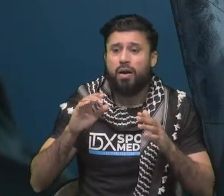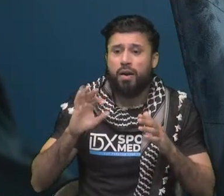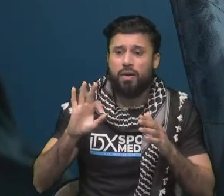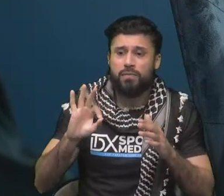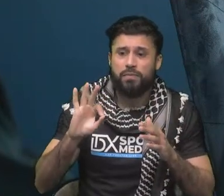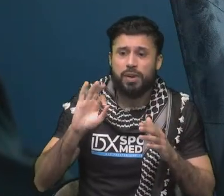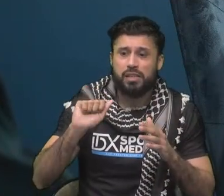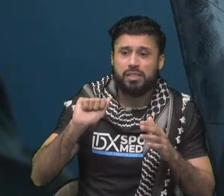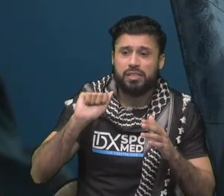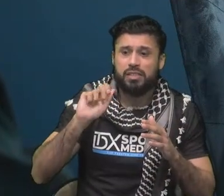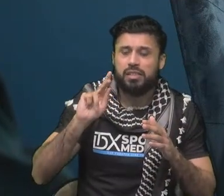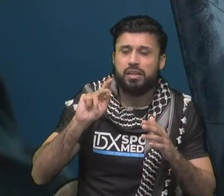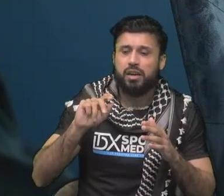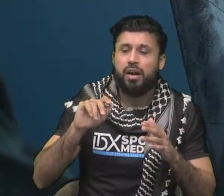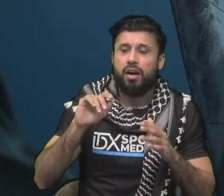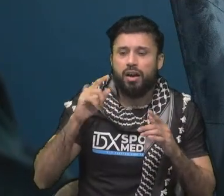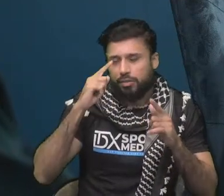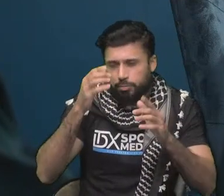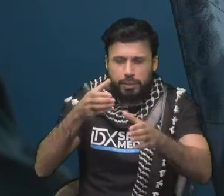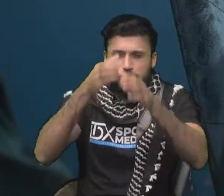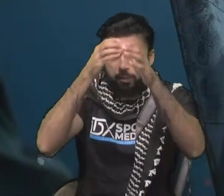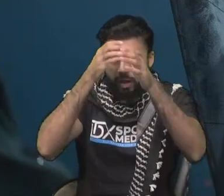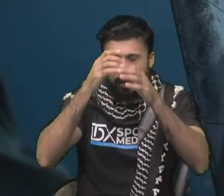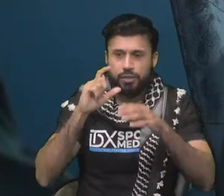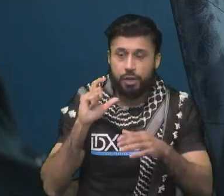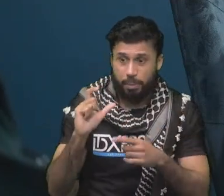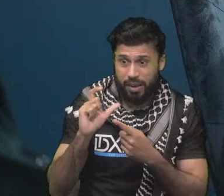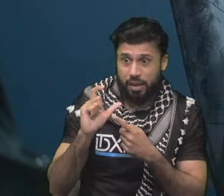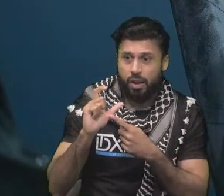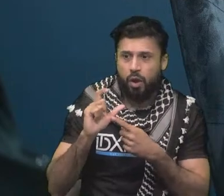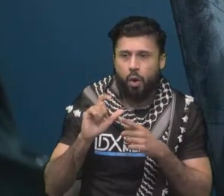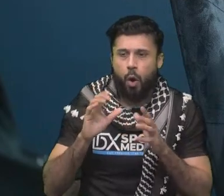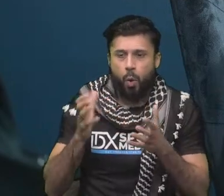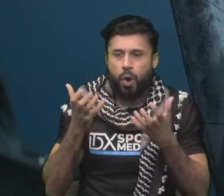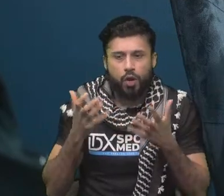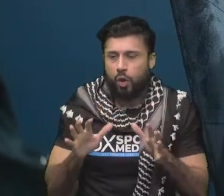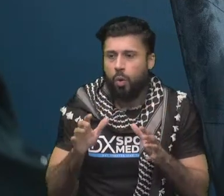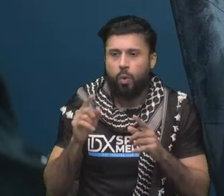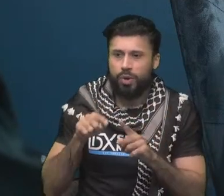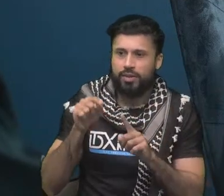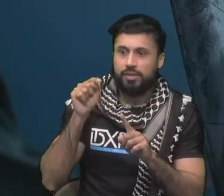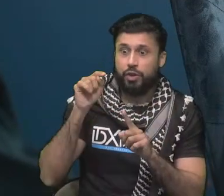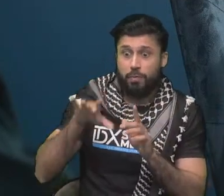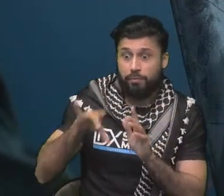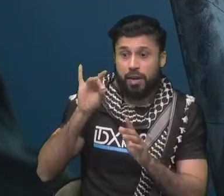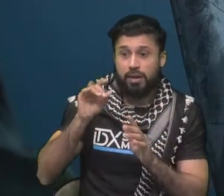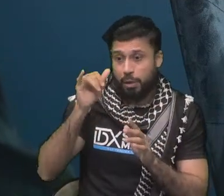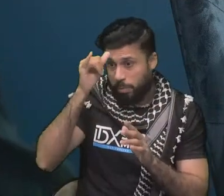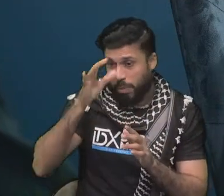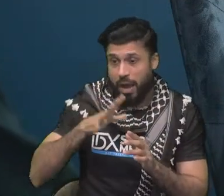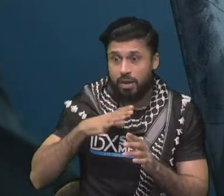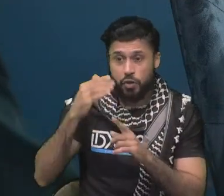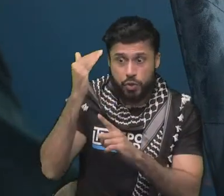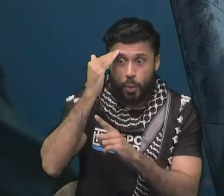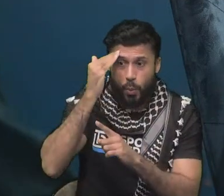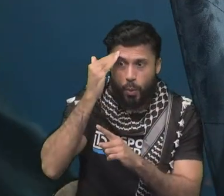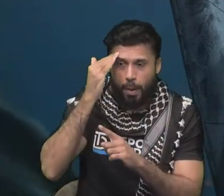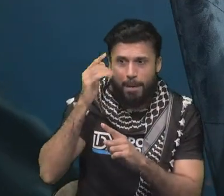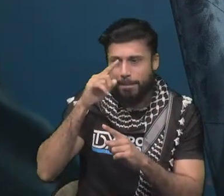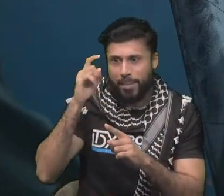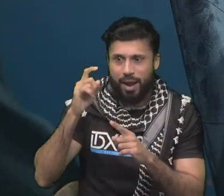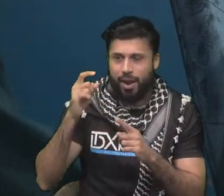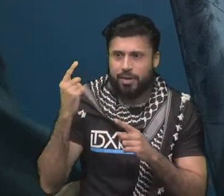an interpretation and keep it for himself. Allah mustaan. Like some people, unfortunately, that knowledge is really not beneficial to them. It